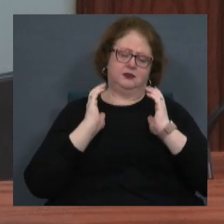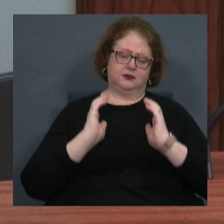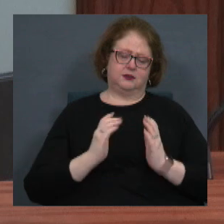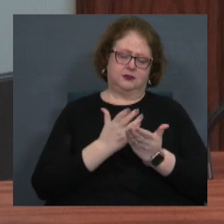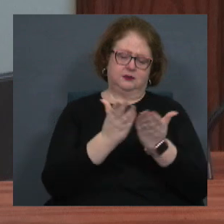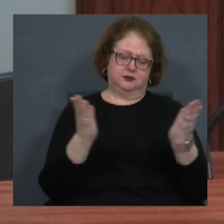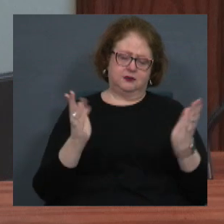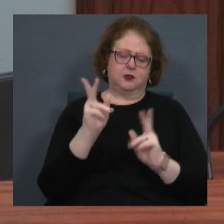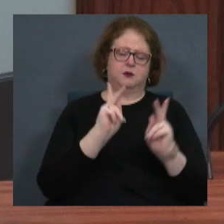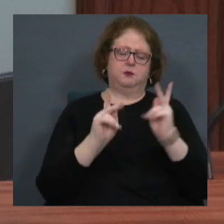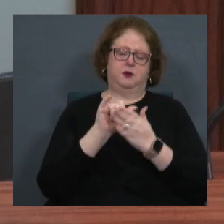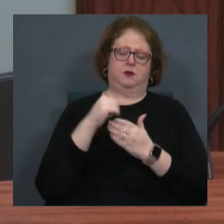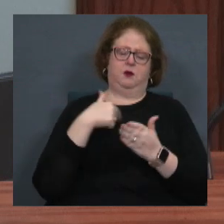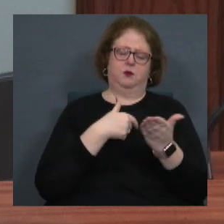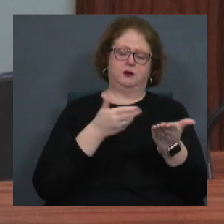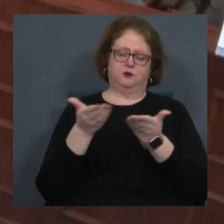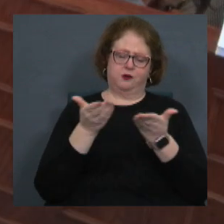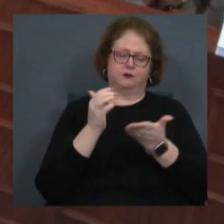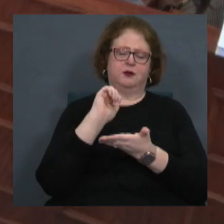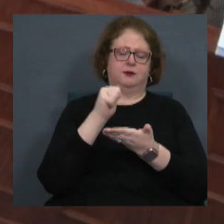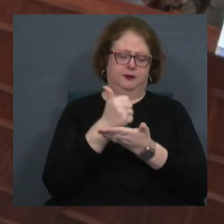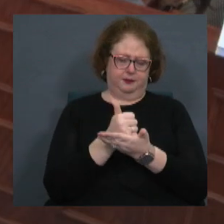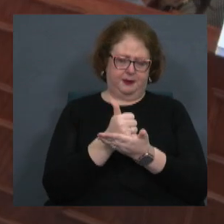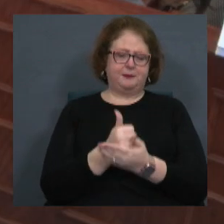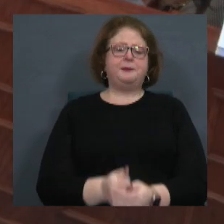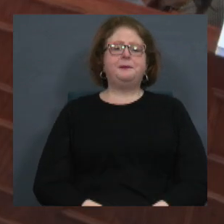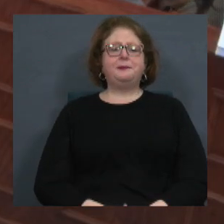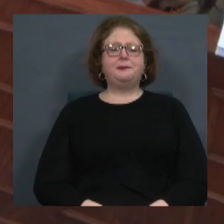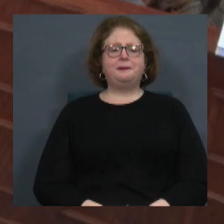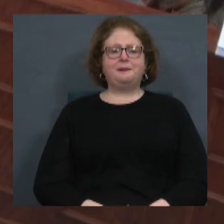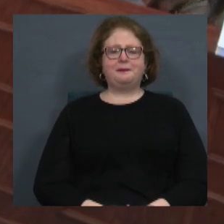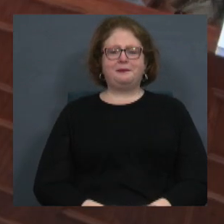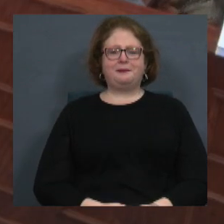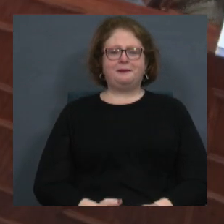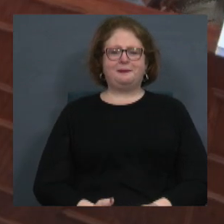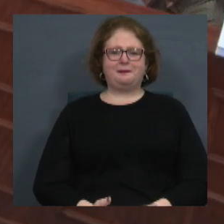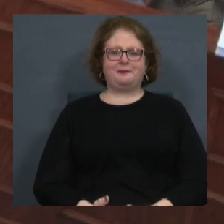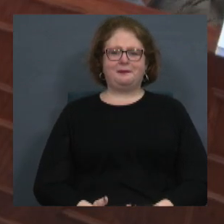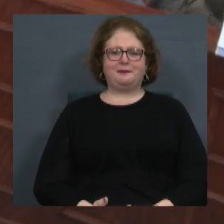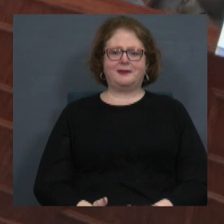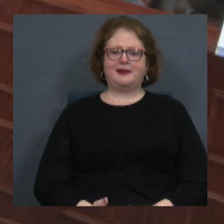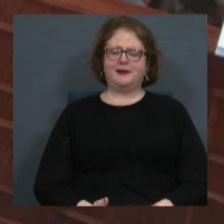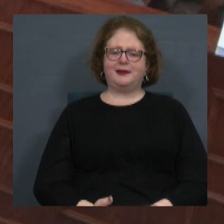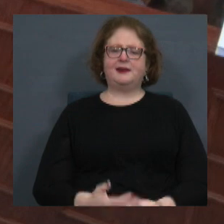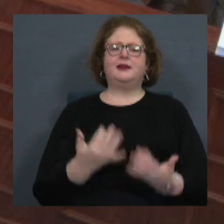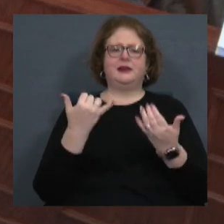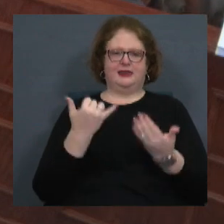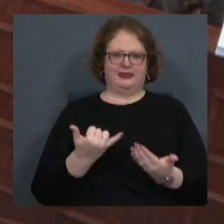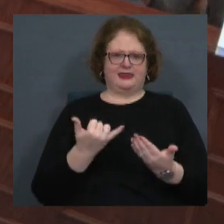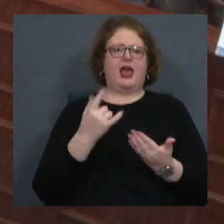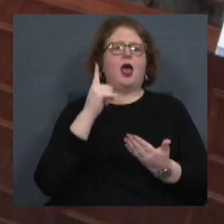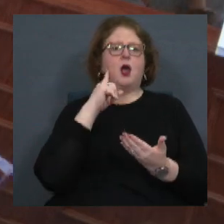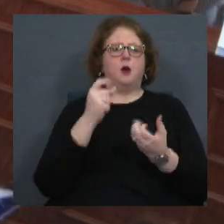serve. Amen. Amen. Please stand for a pledge of allegiance.